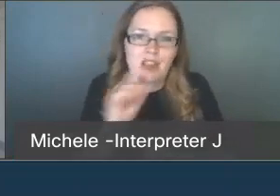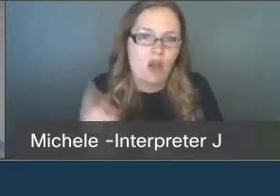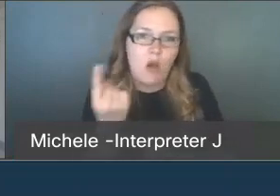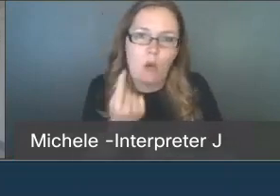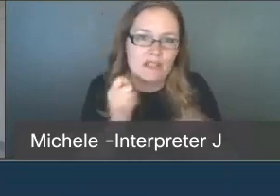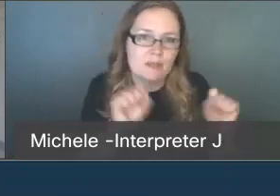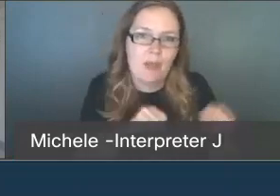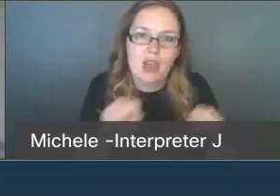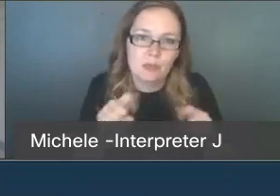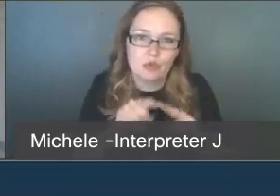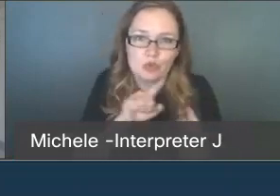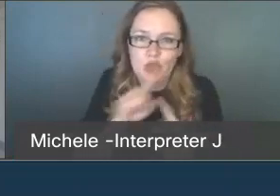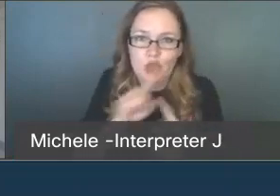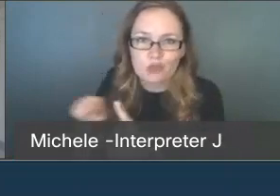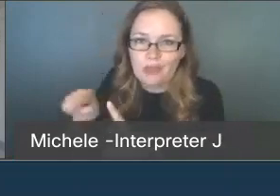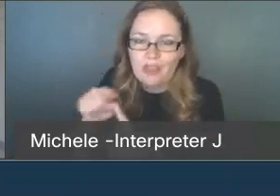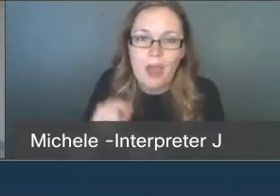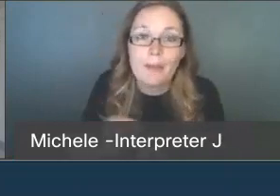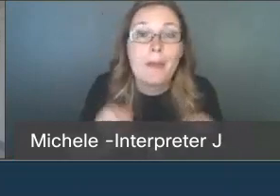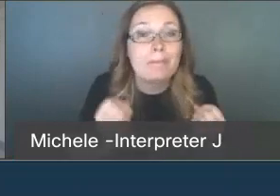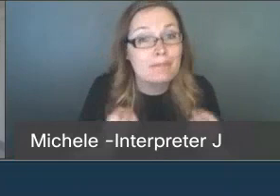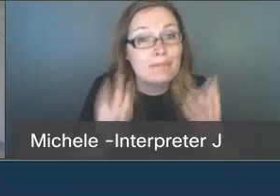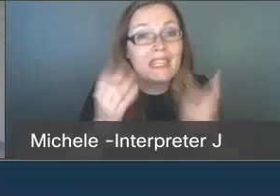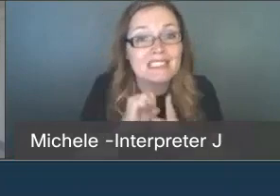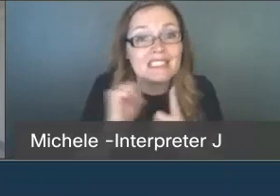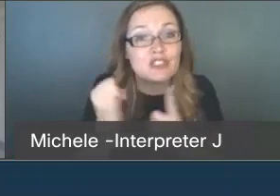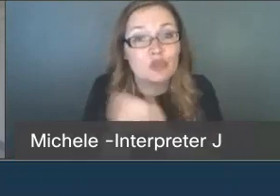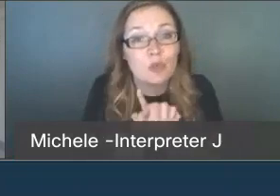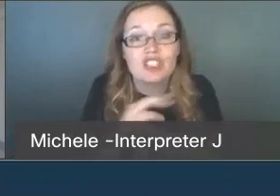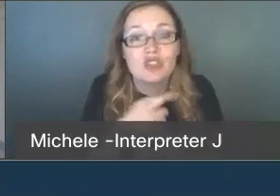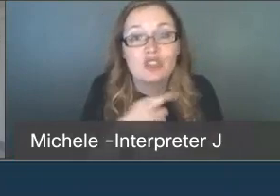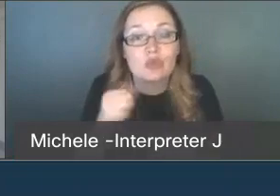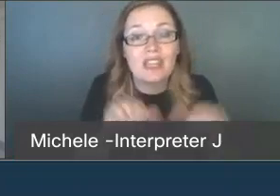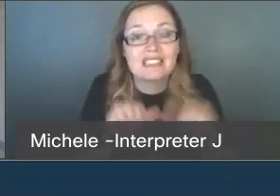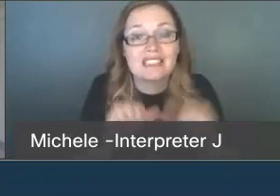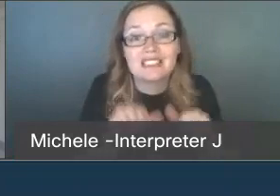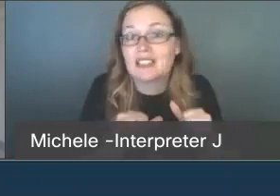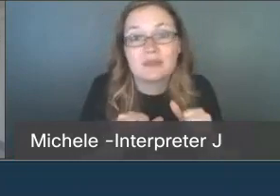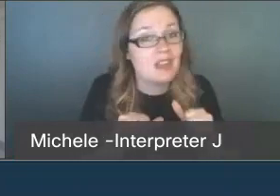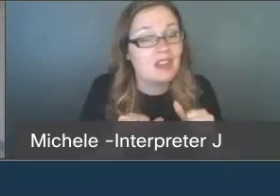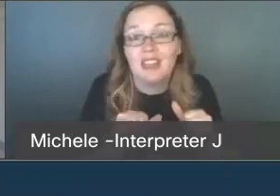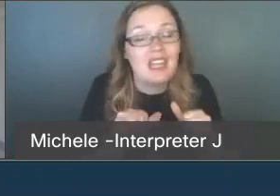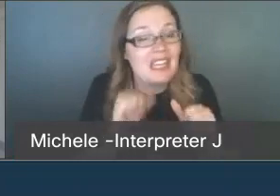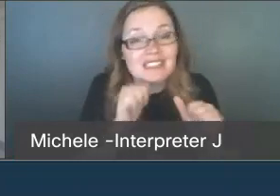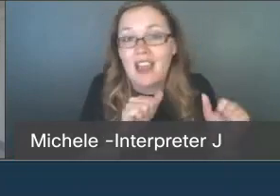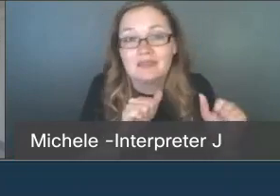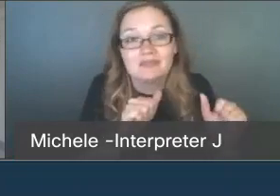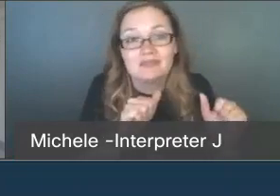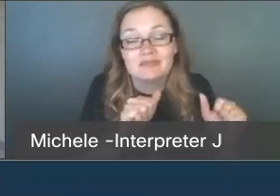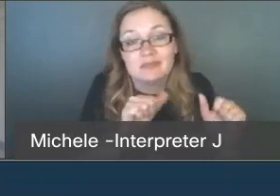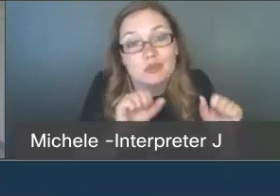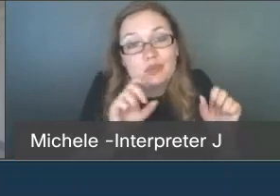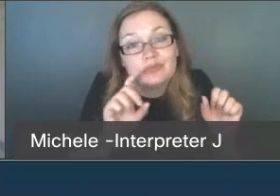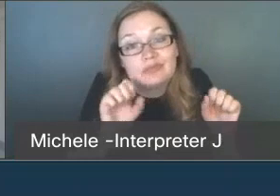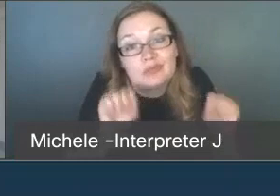circumstances, and there's in fact many circumstances in which risk assessment instruments are used, but that's simply not realistic or possible.